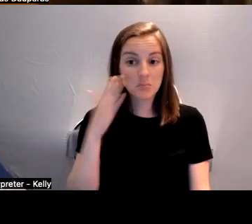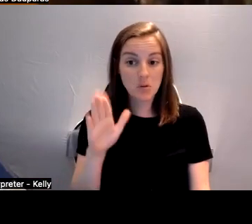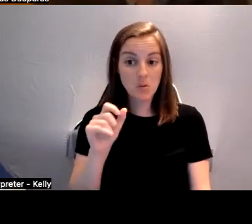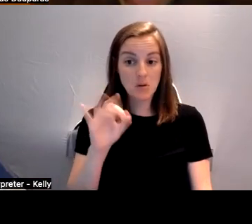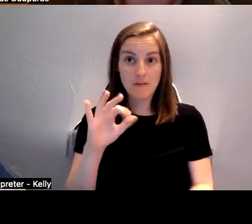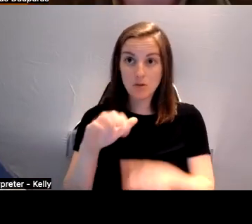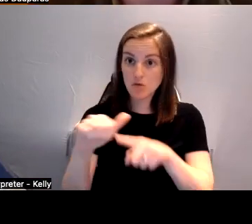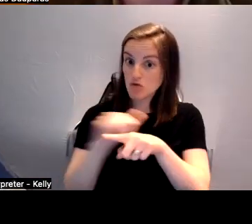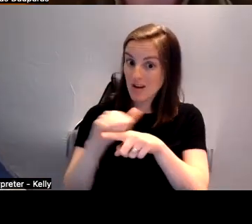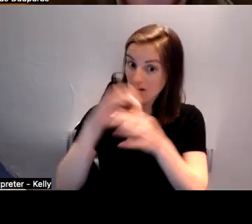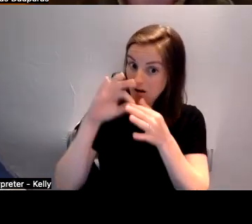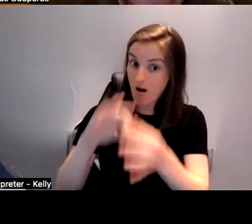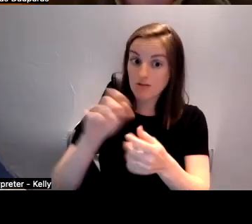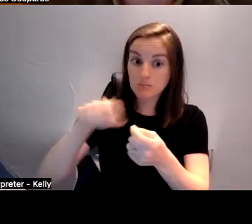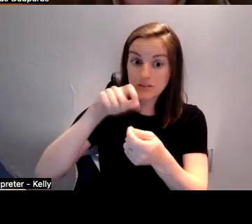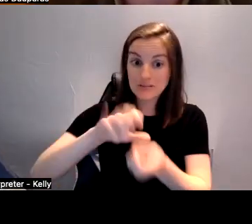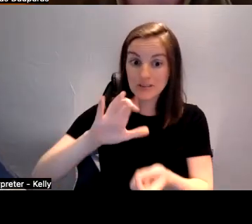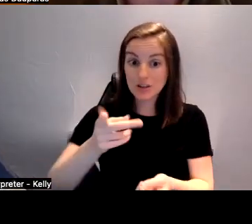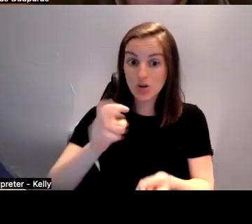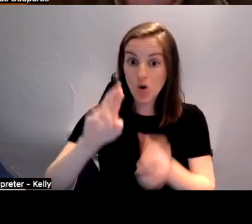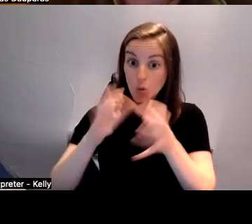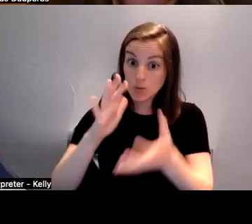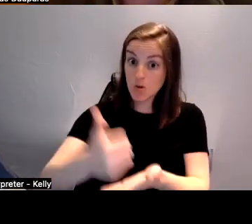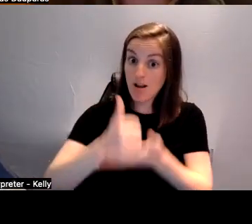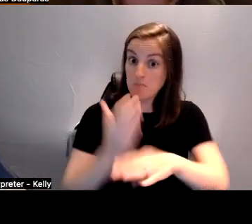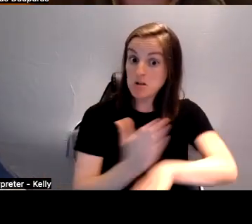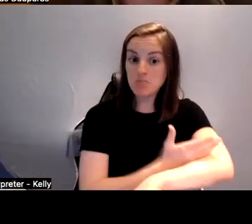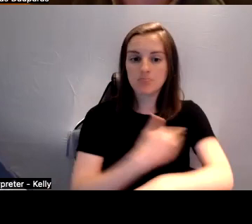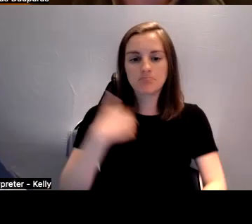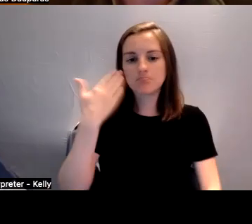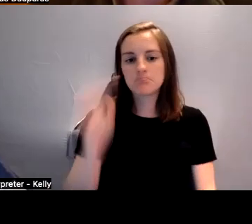training on specifically CDR loops would be helpful.